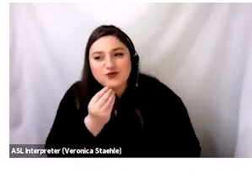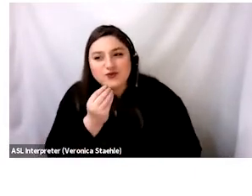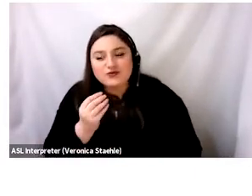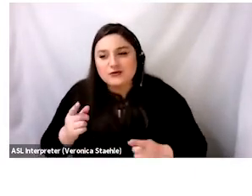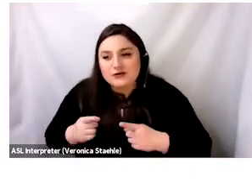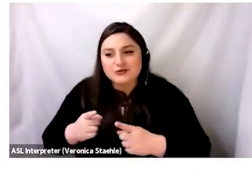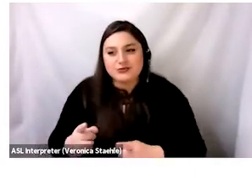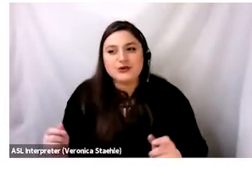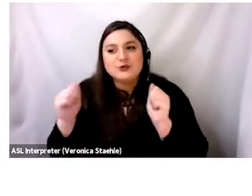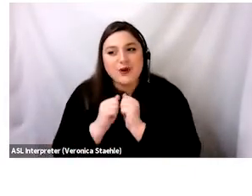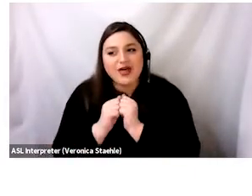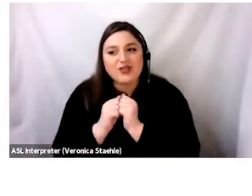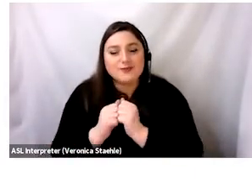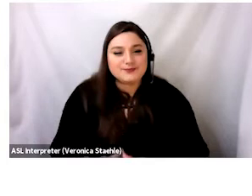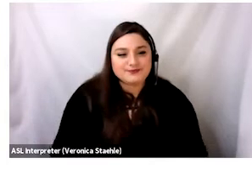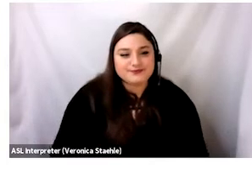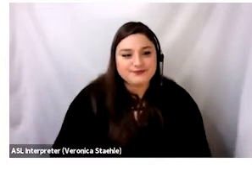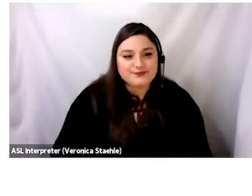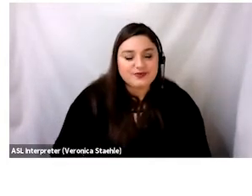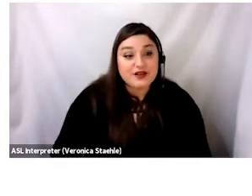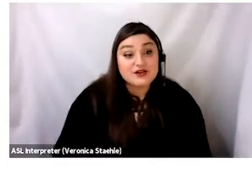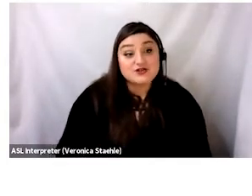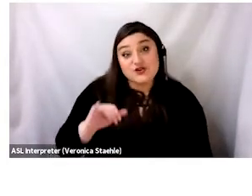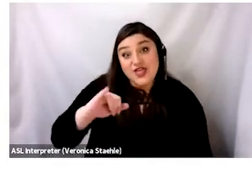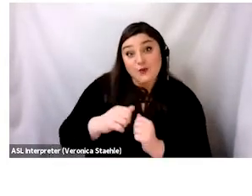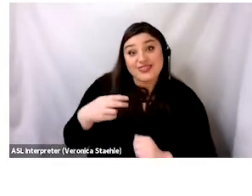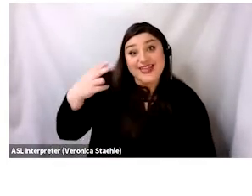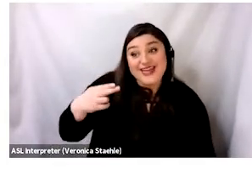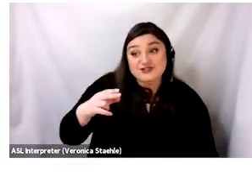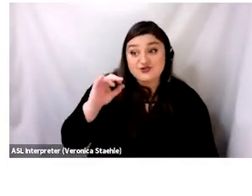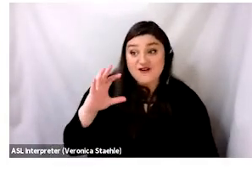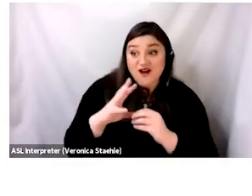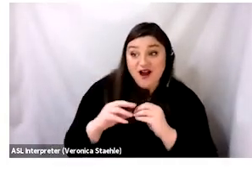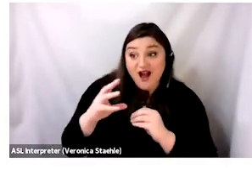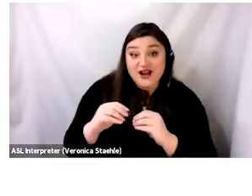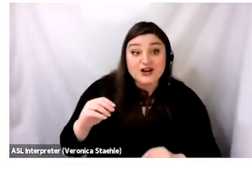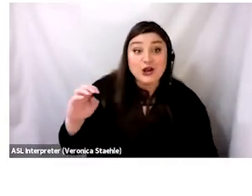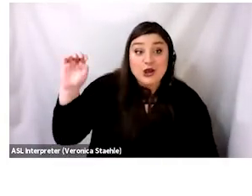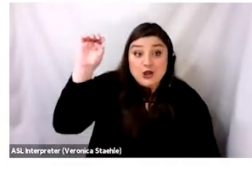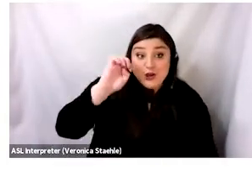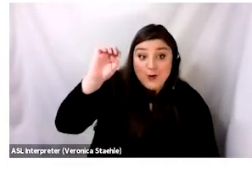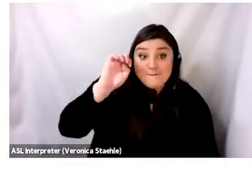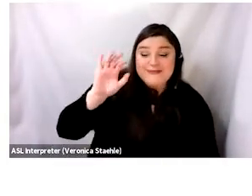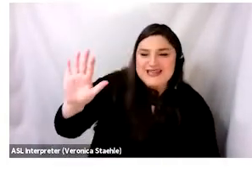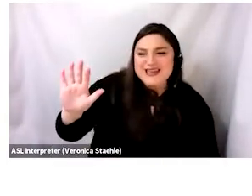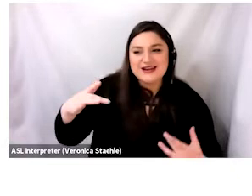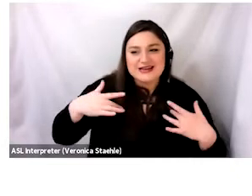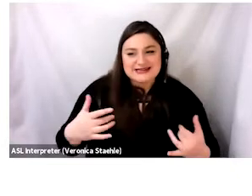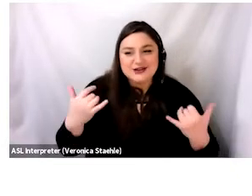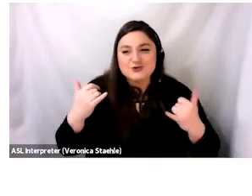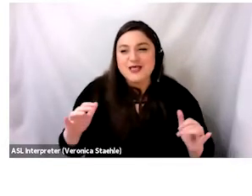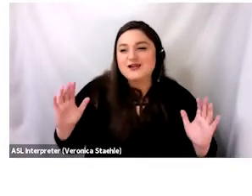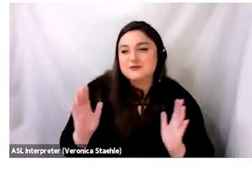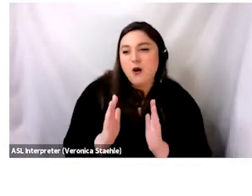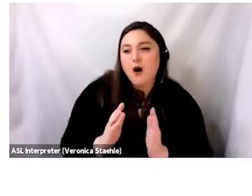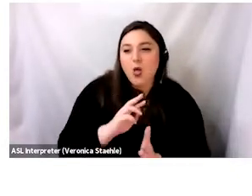of the history of cotton, Europe or Europeans were non-existent or played a very marginal role. So we